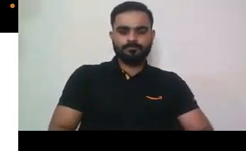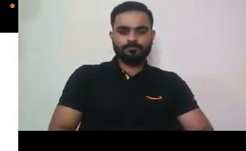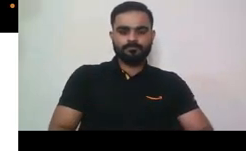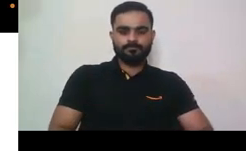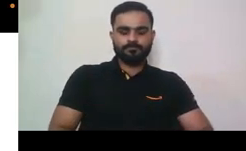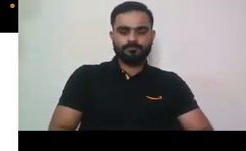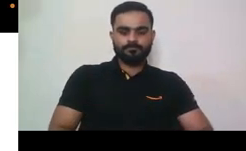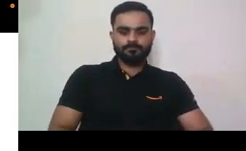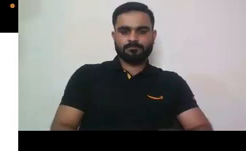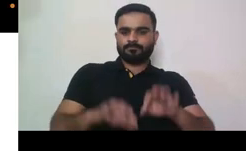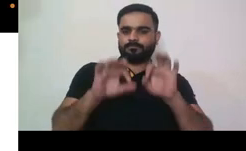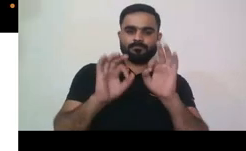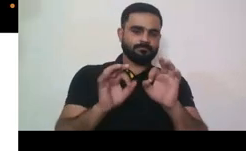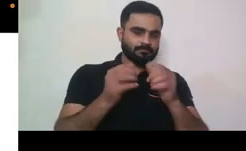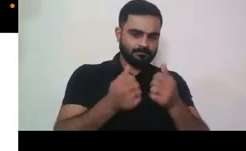Wow, thank you.